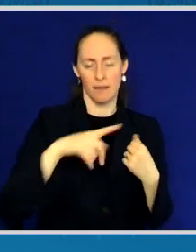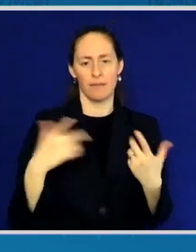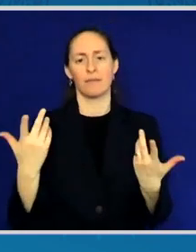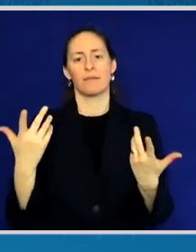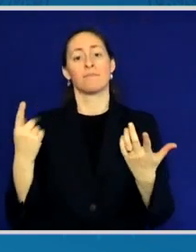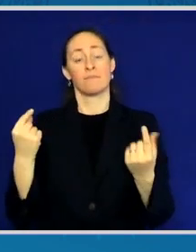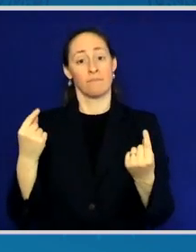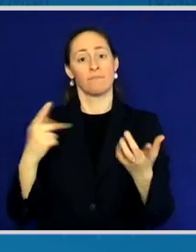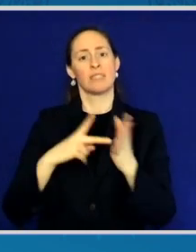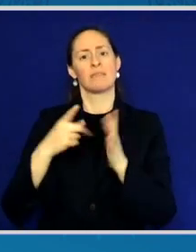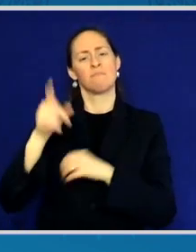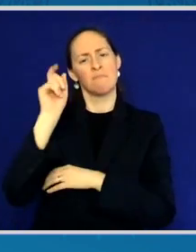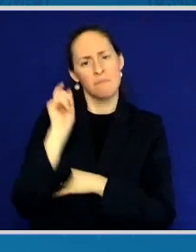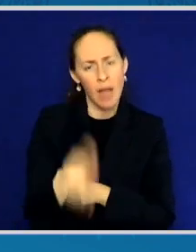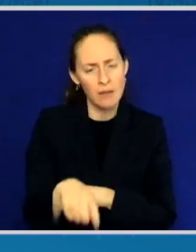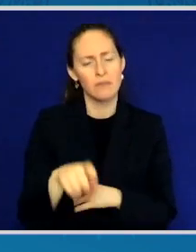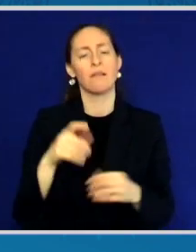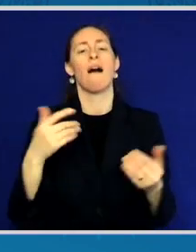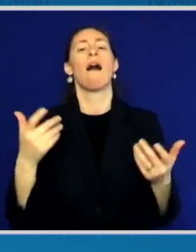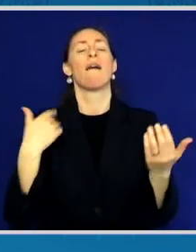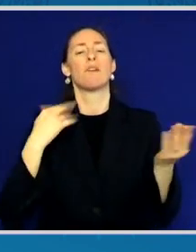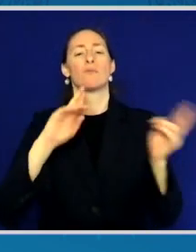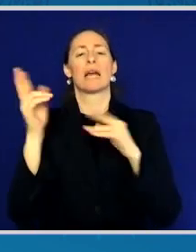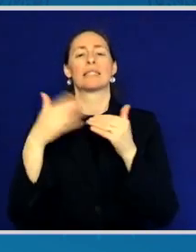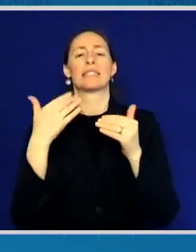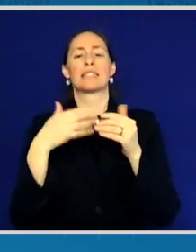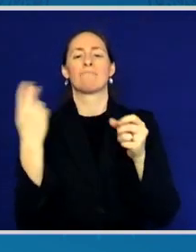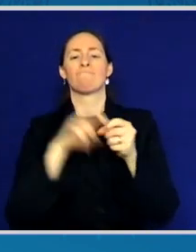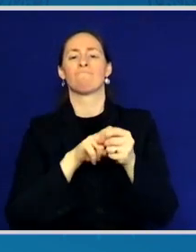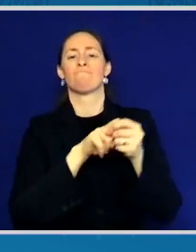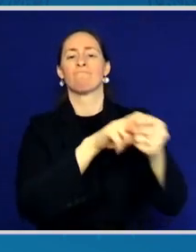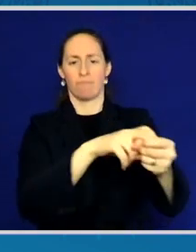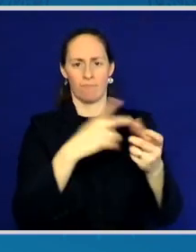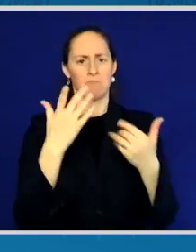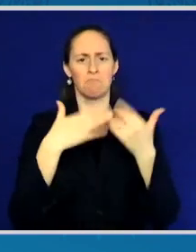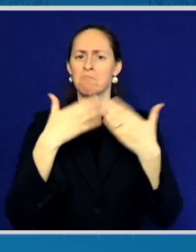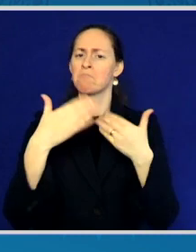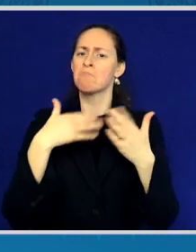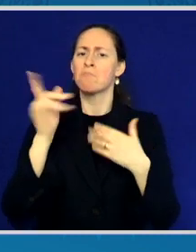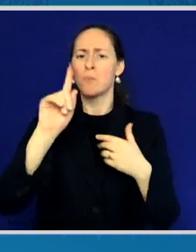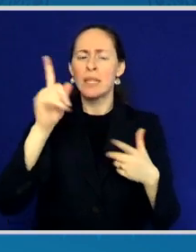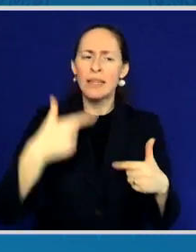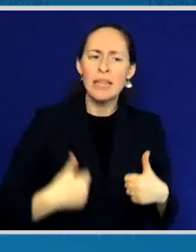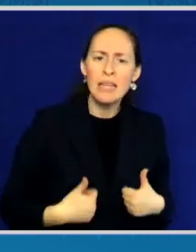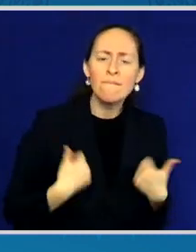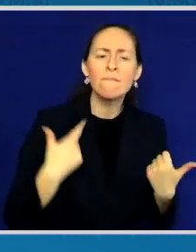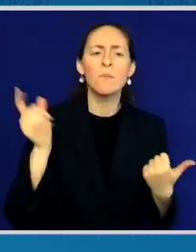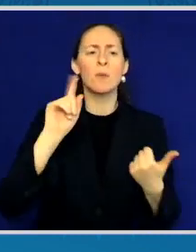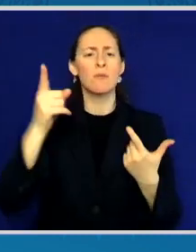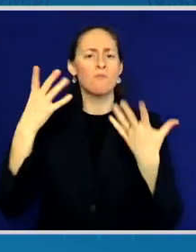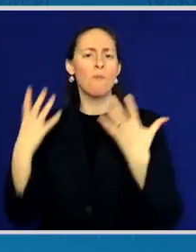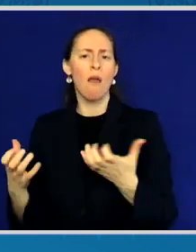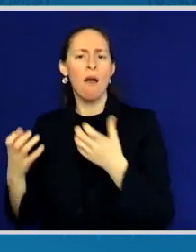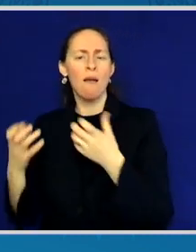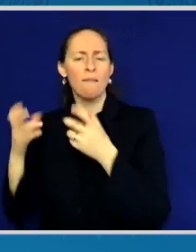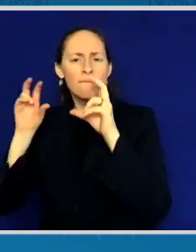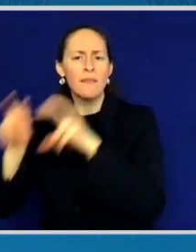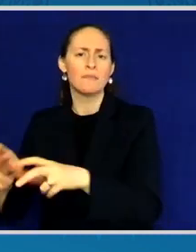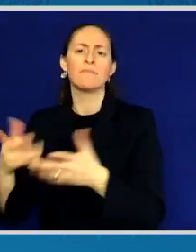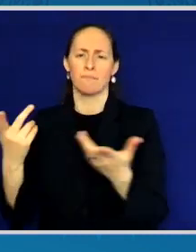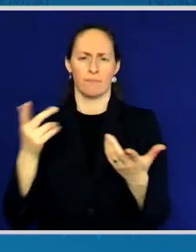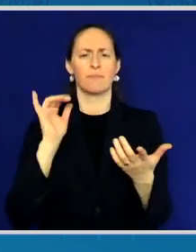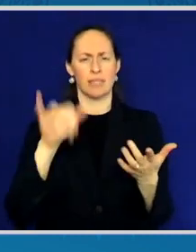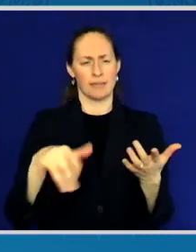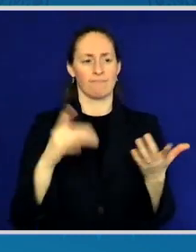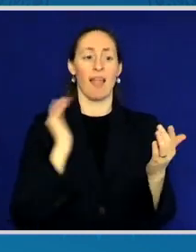They require transit access to make a choice about where they will live and where they will invest. And that is a changed reality, but it is